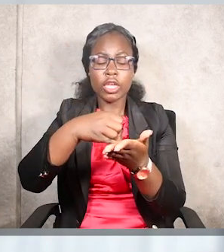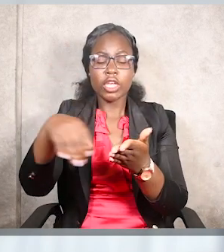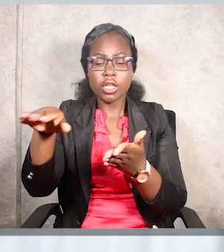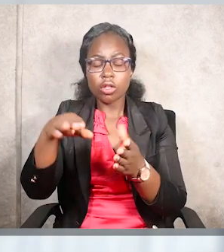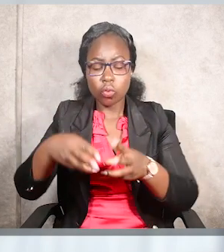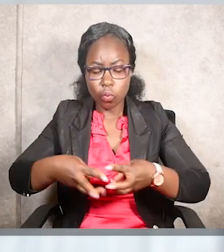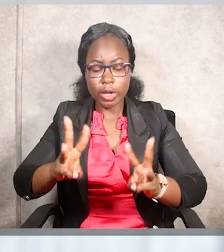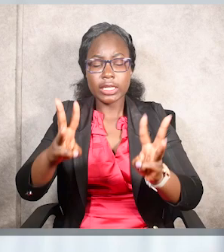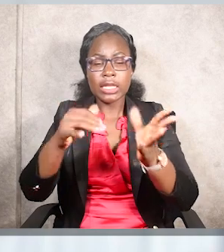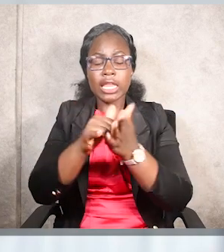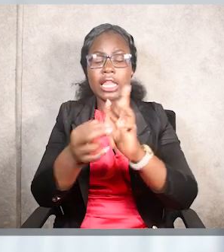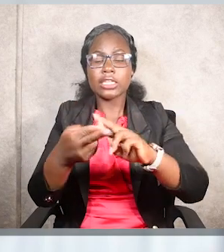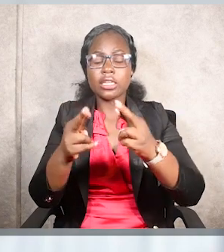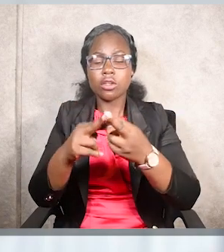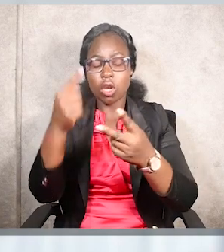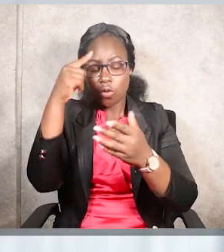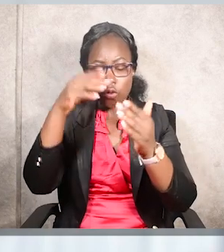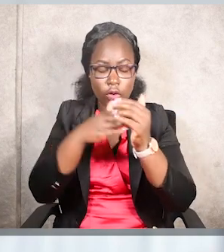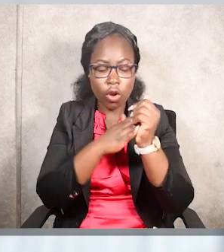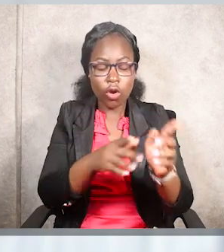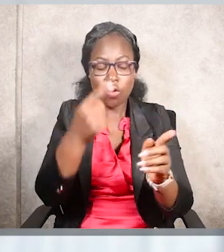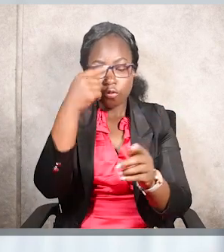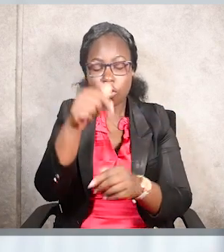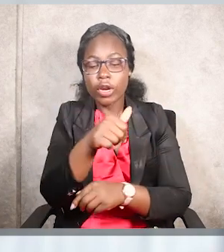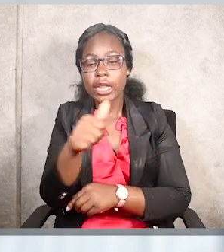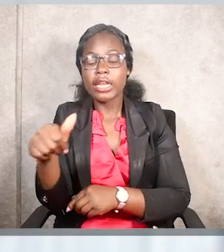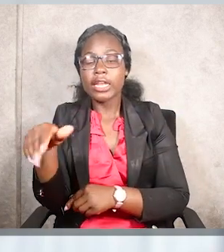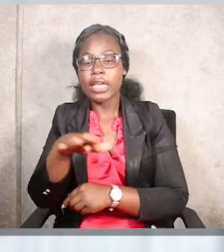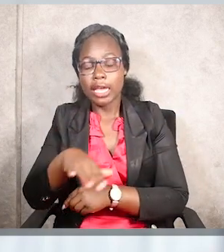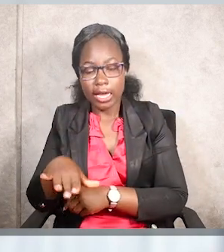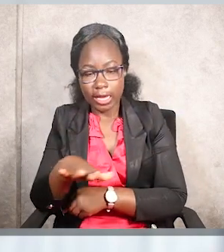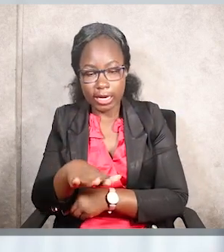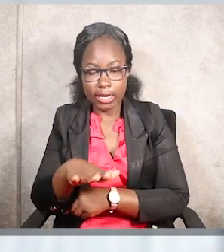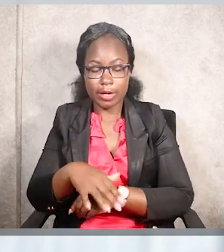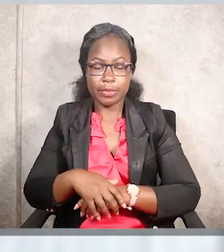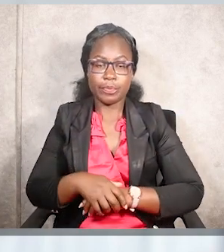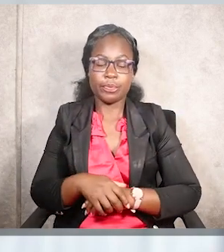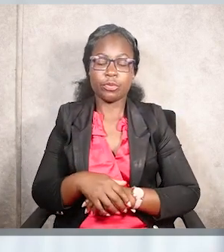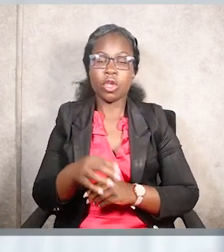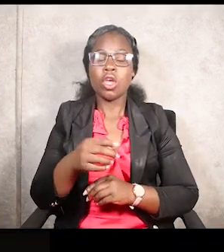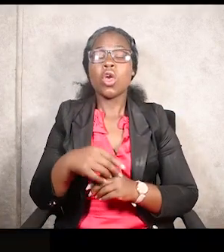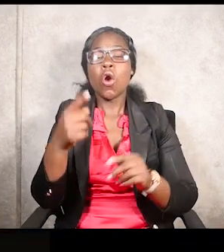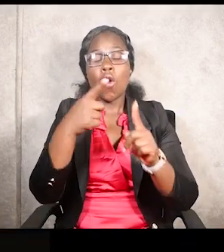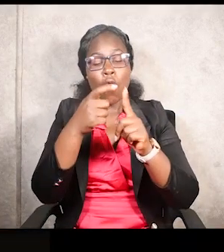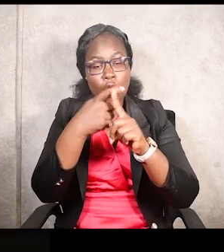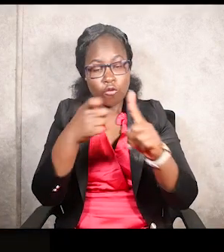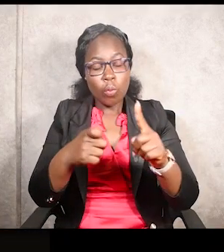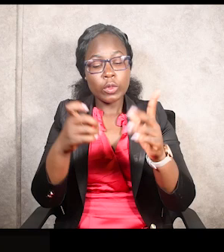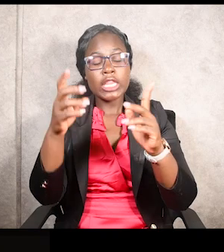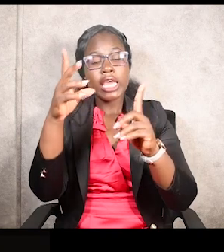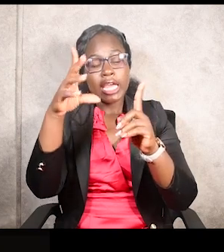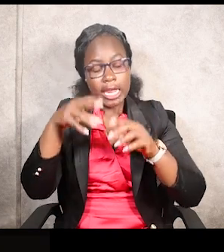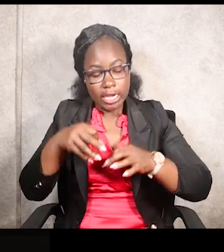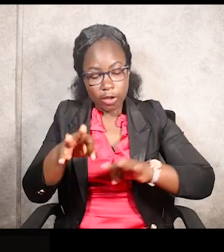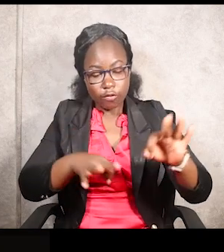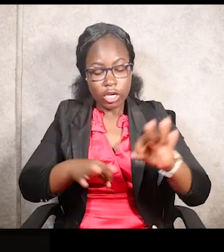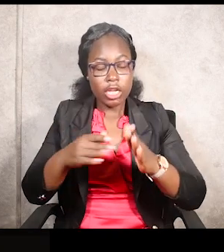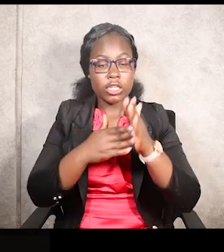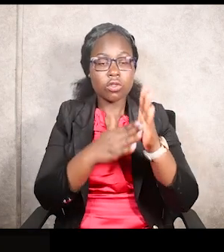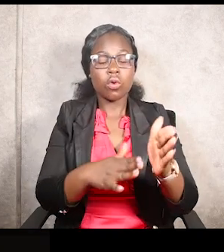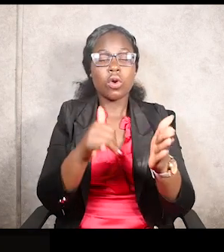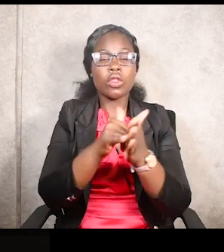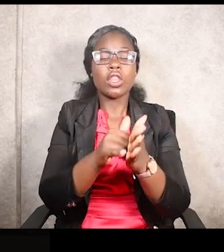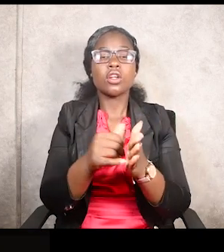are relevant for leadership in any particular setting. So from the definition of leadership that we have